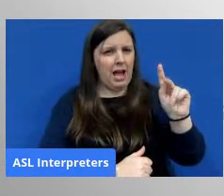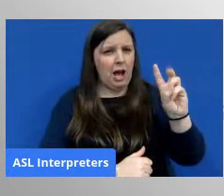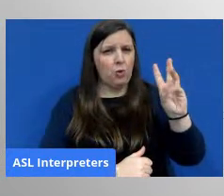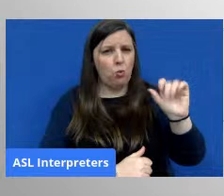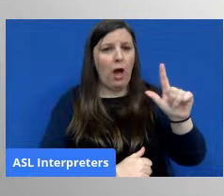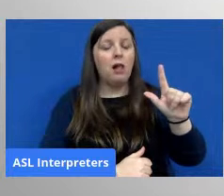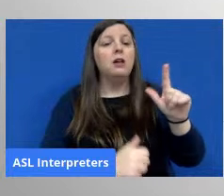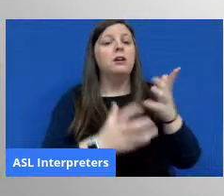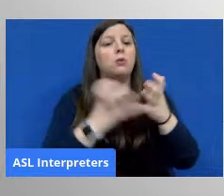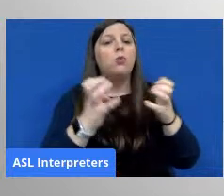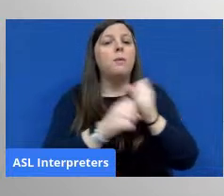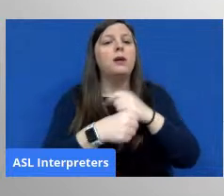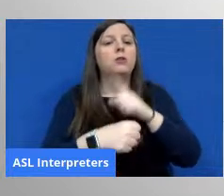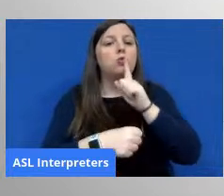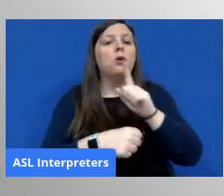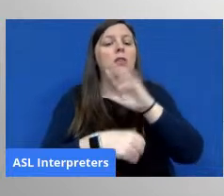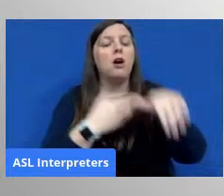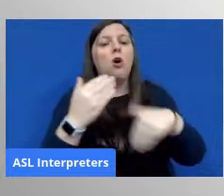reached.